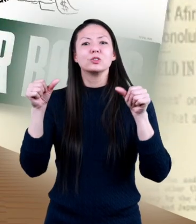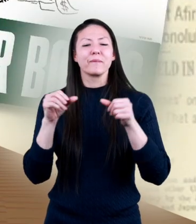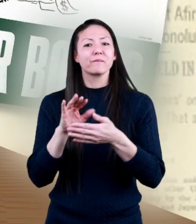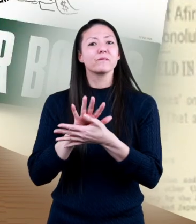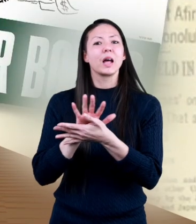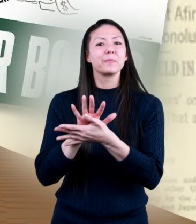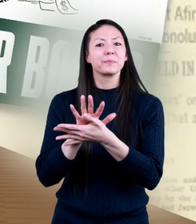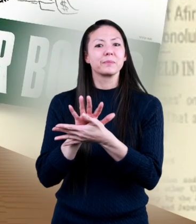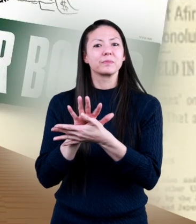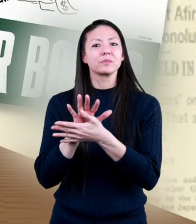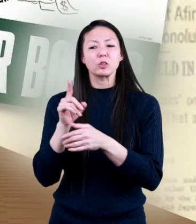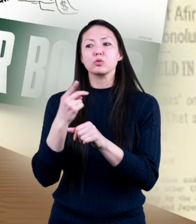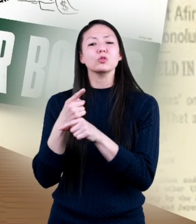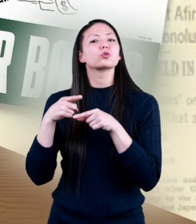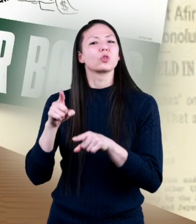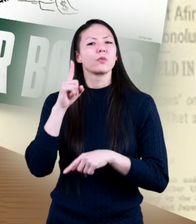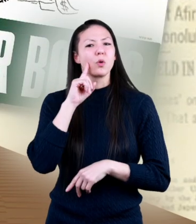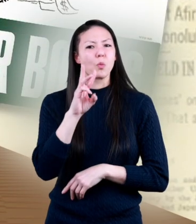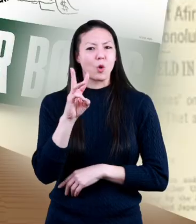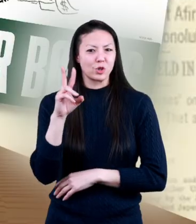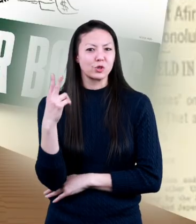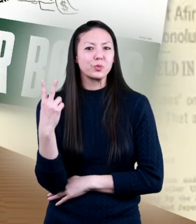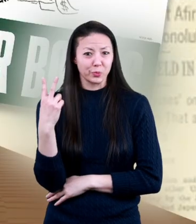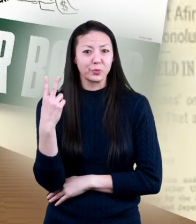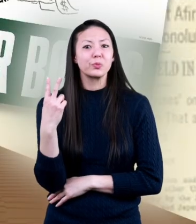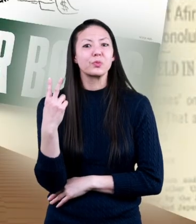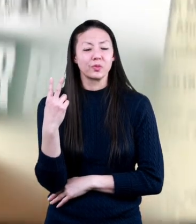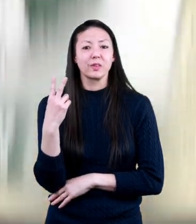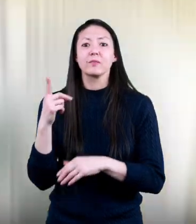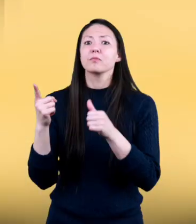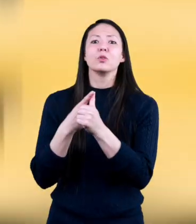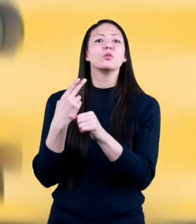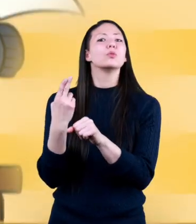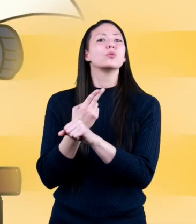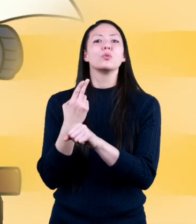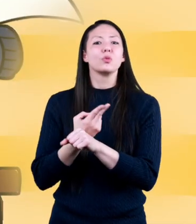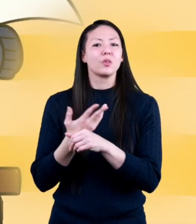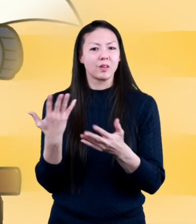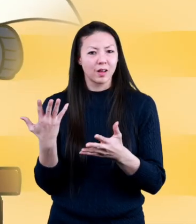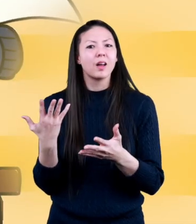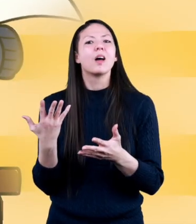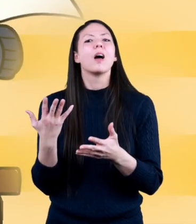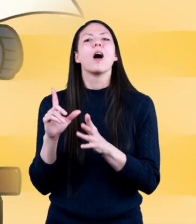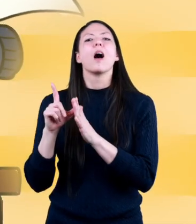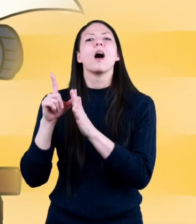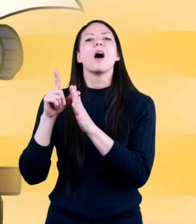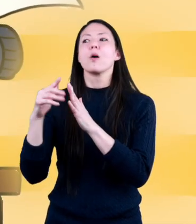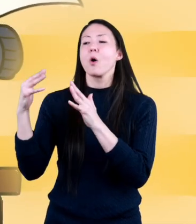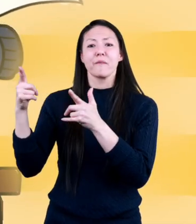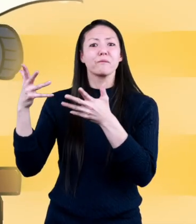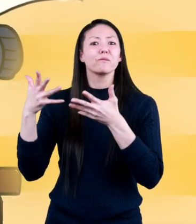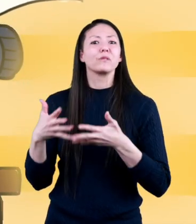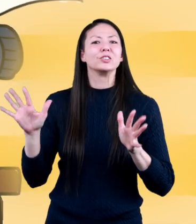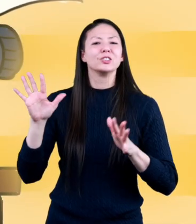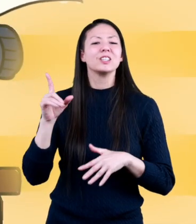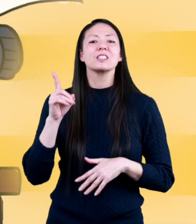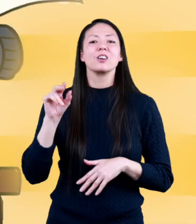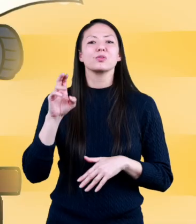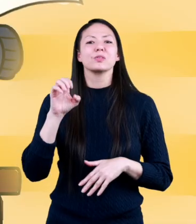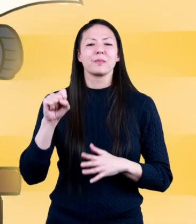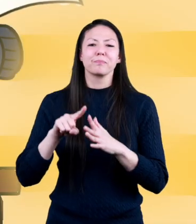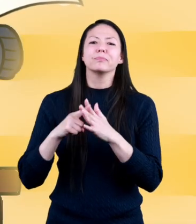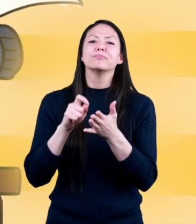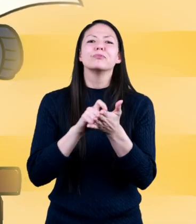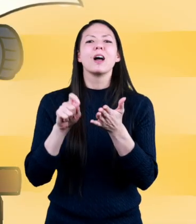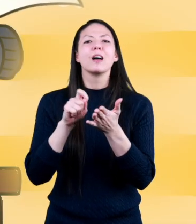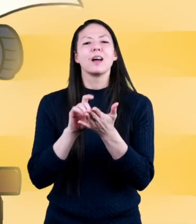and films which were used during World War II. Later, after the war ended, Dr. Seuss